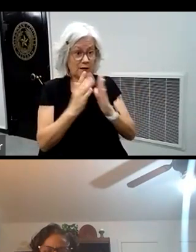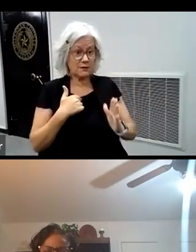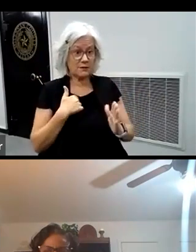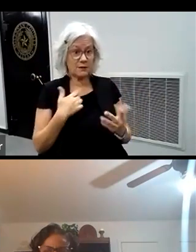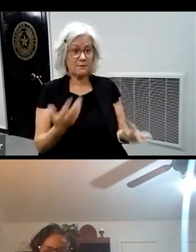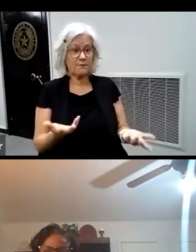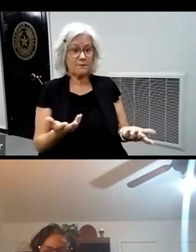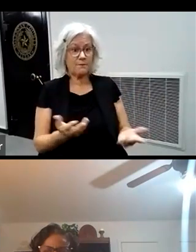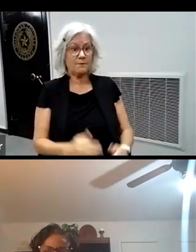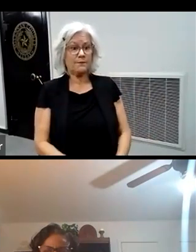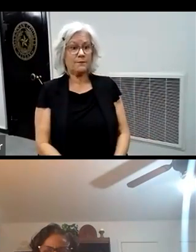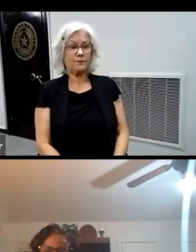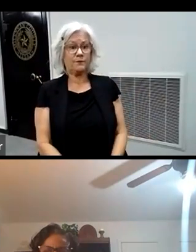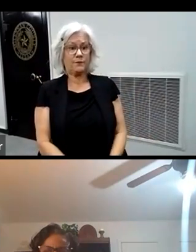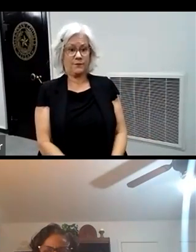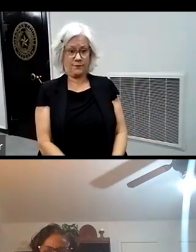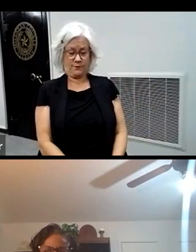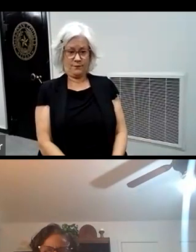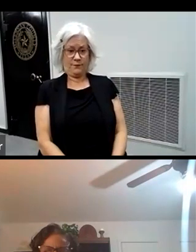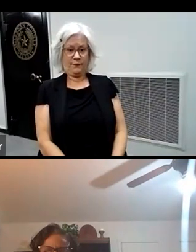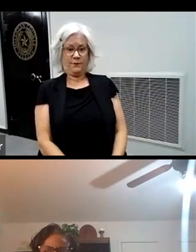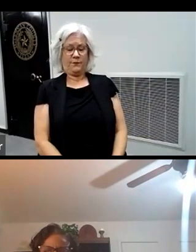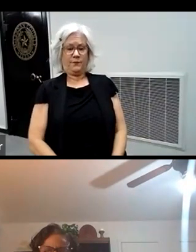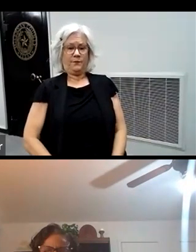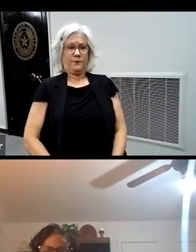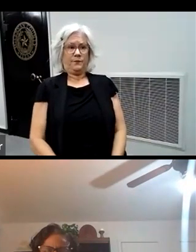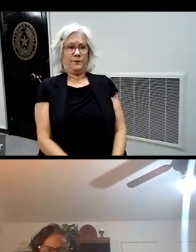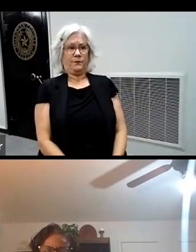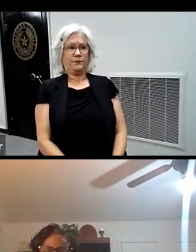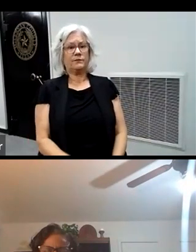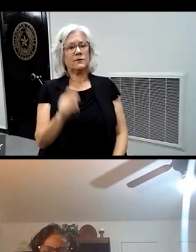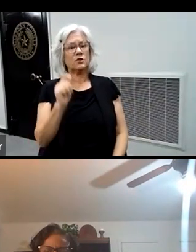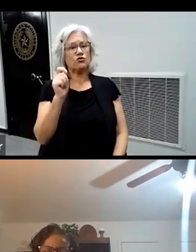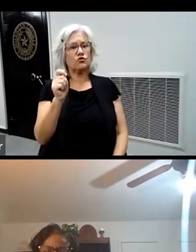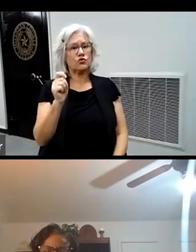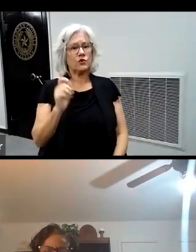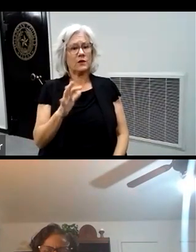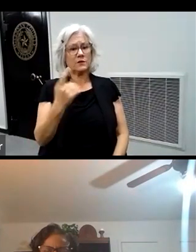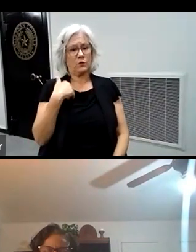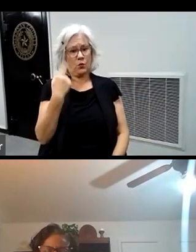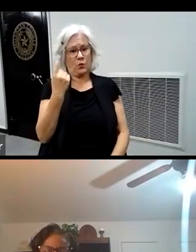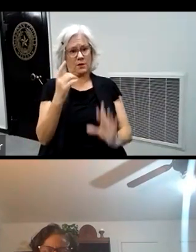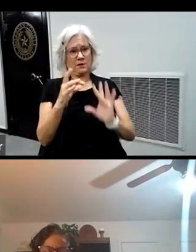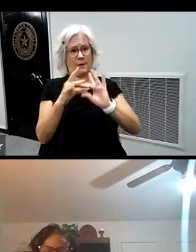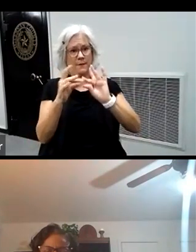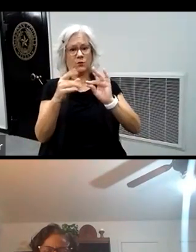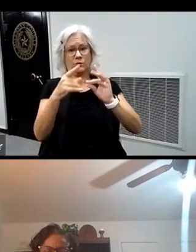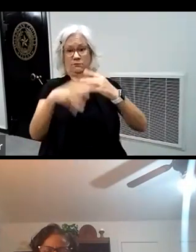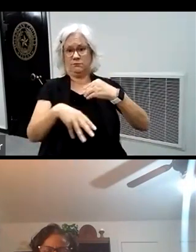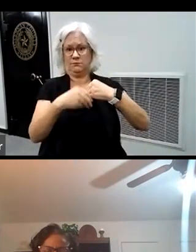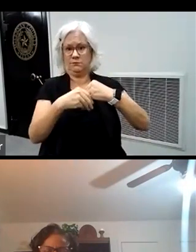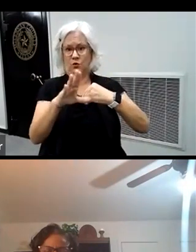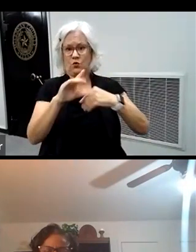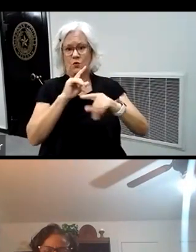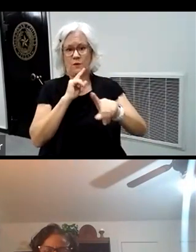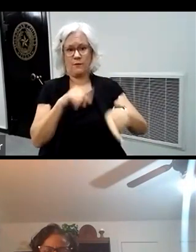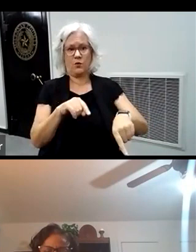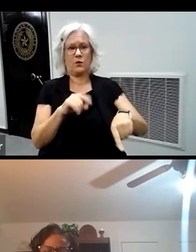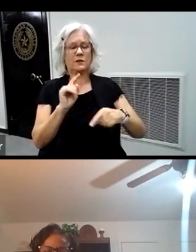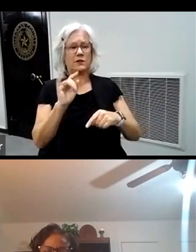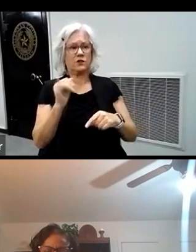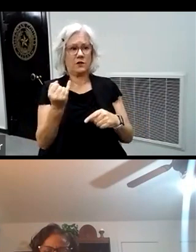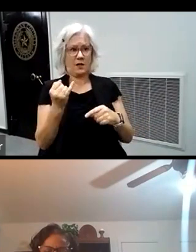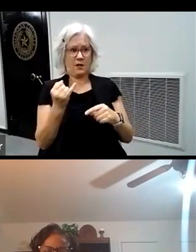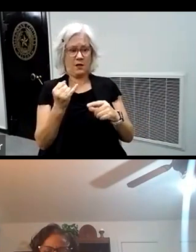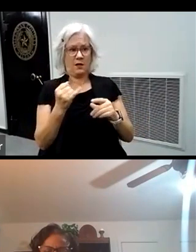anything you'd like to see us start working on? I've got one comment or addition to your report, TJ,